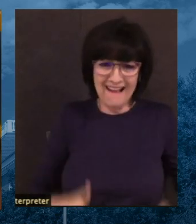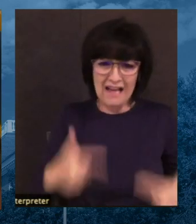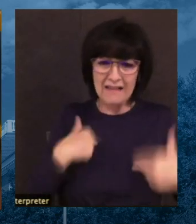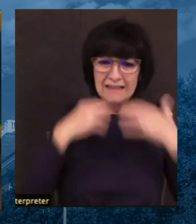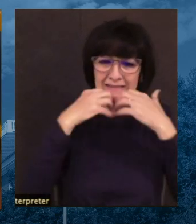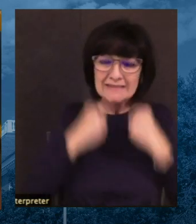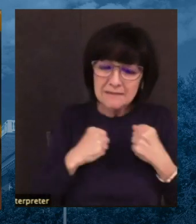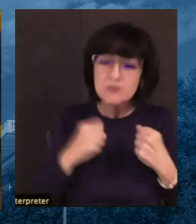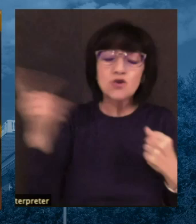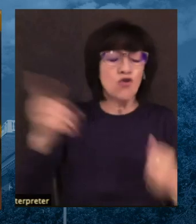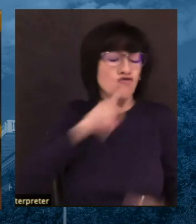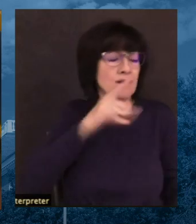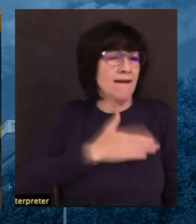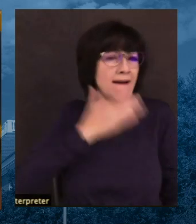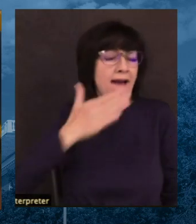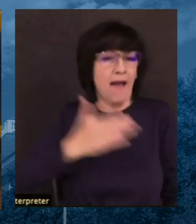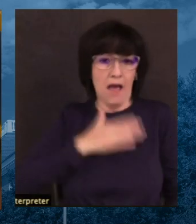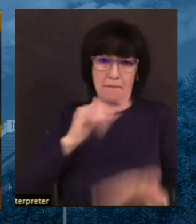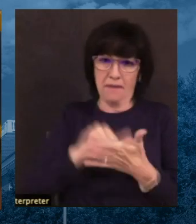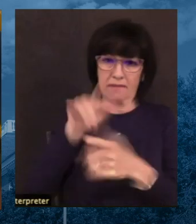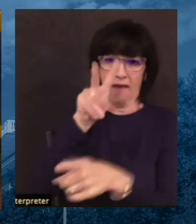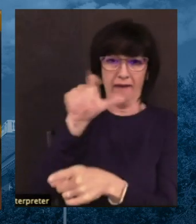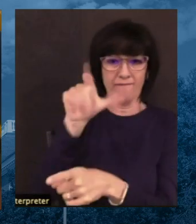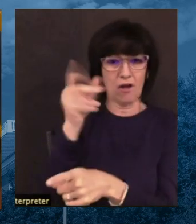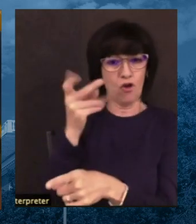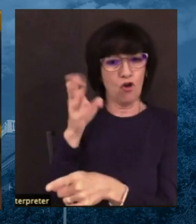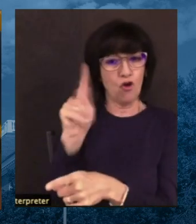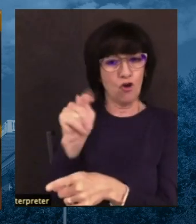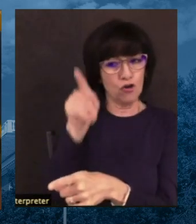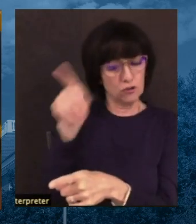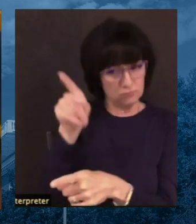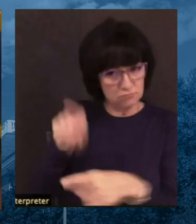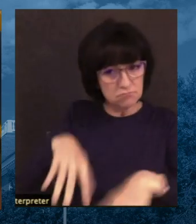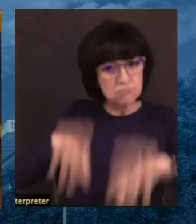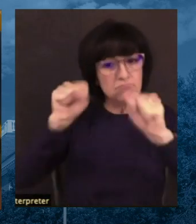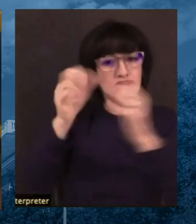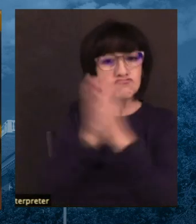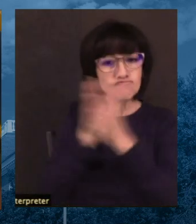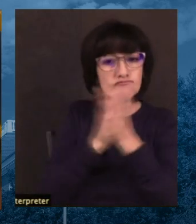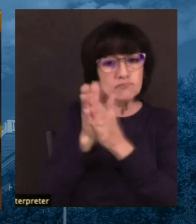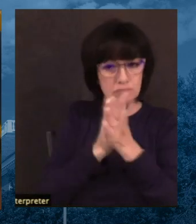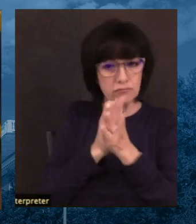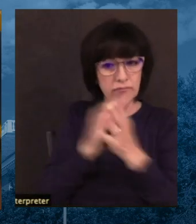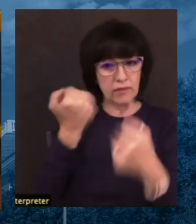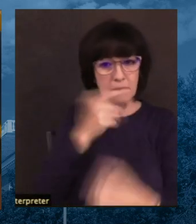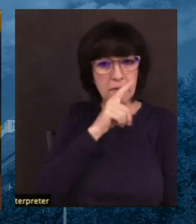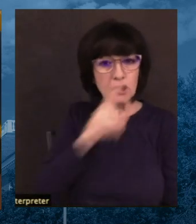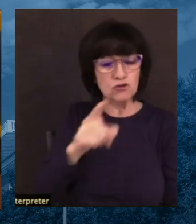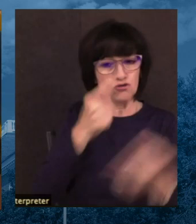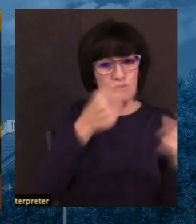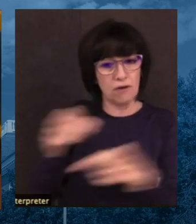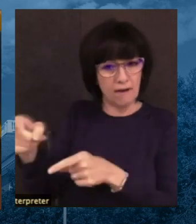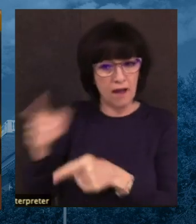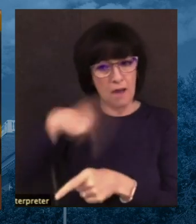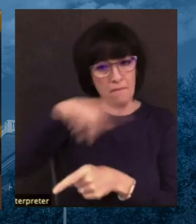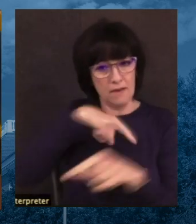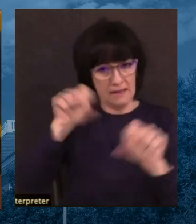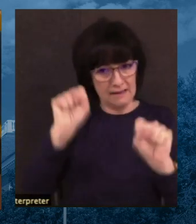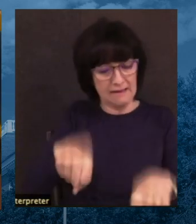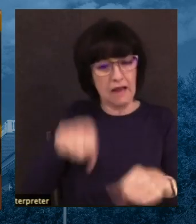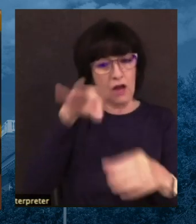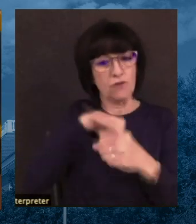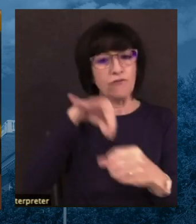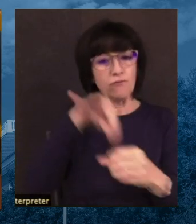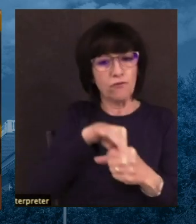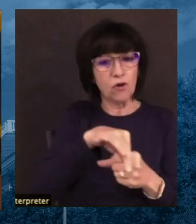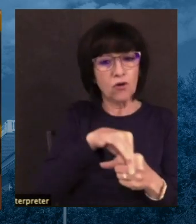the initiative to be able to get this into law. So obviously, those who wish to vote in person,